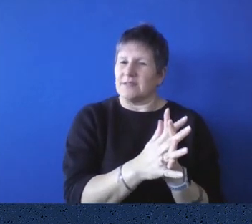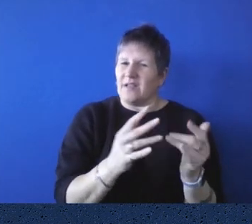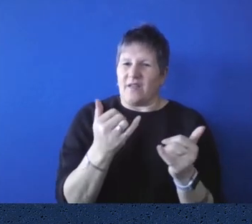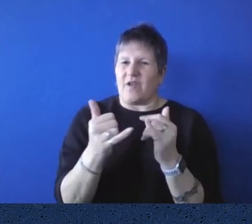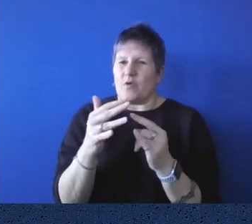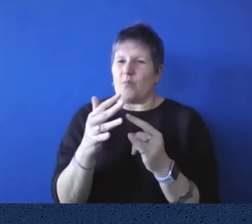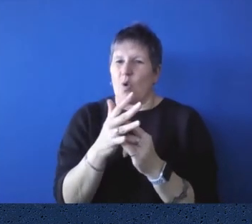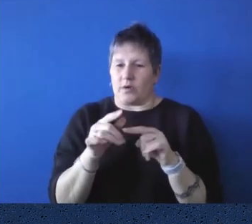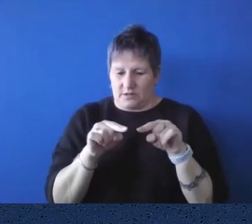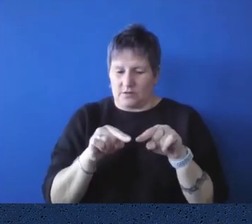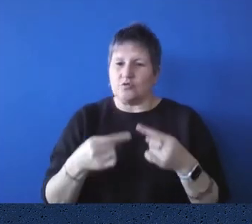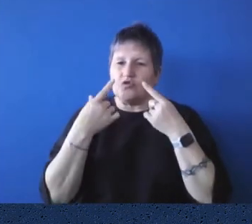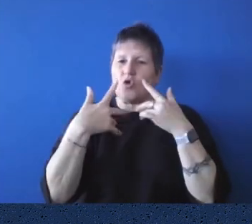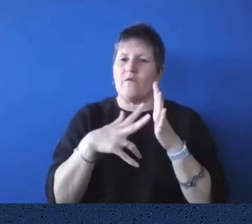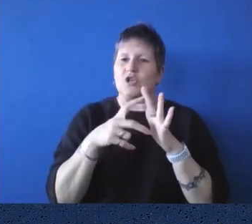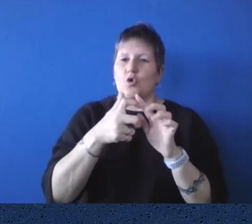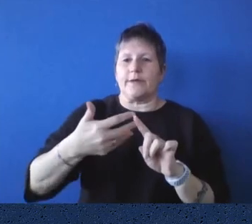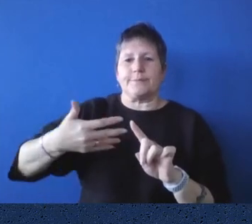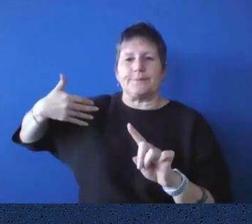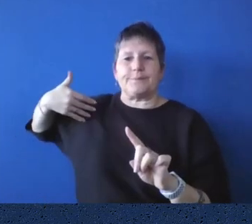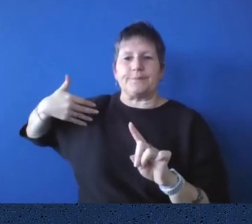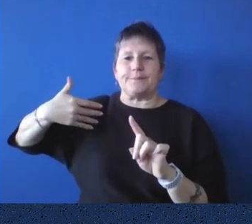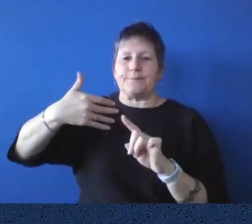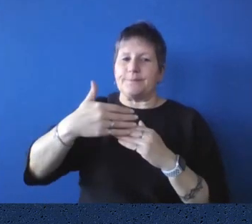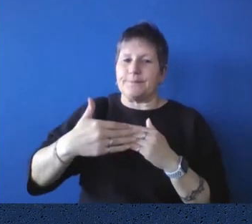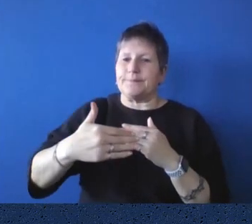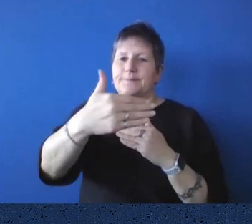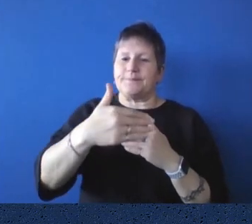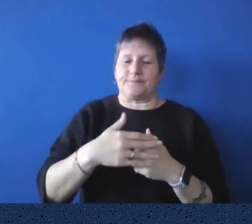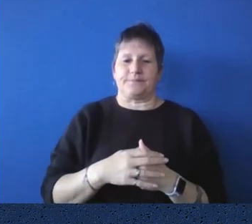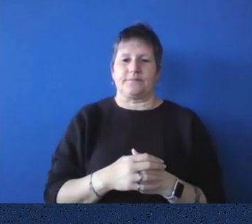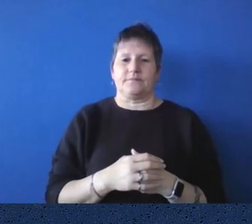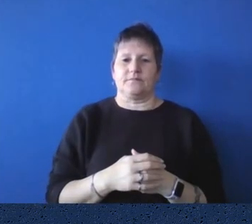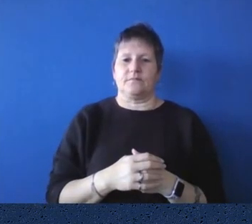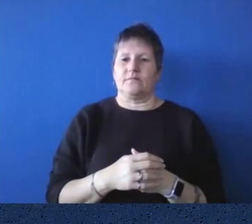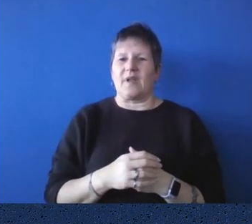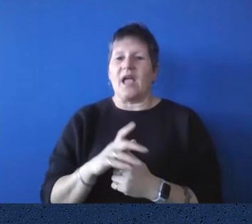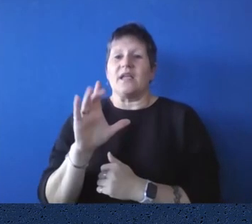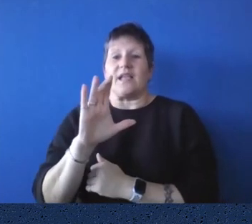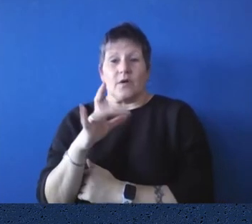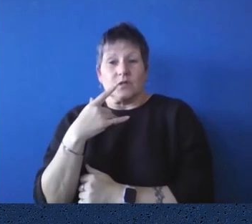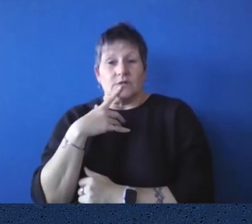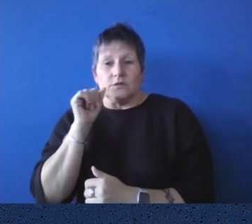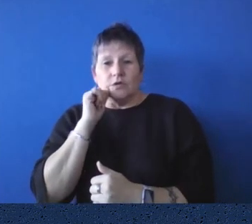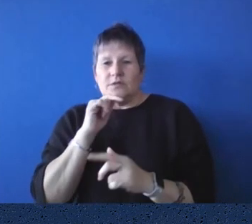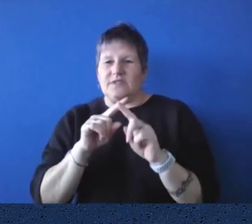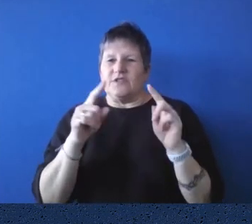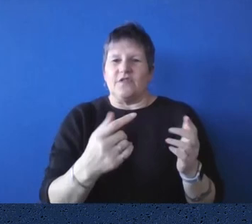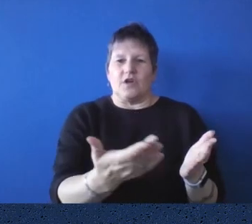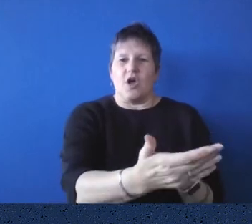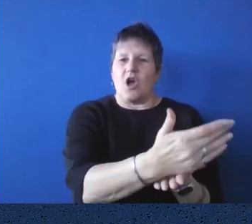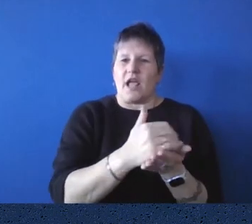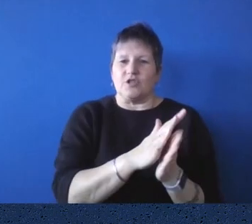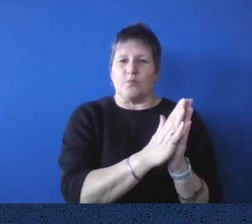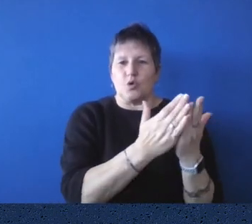Having said that though, our, the collections that we have, and along with, um, we instruct, uh, Victoria, the golden